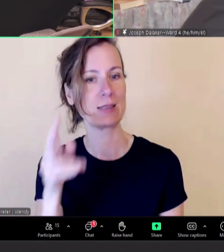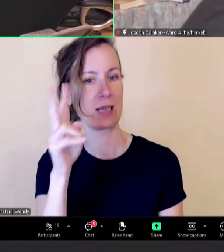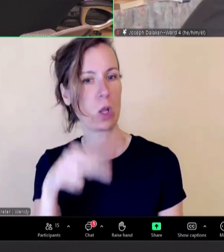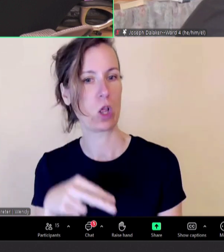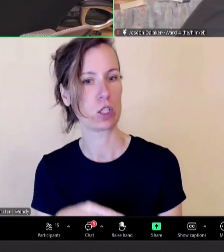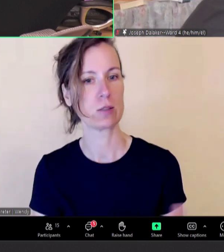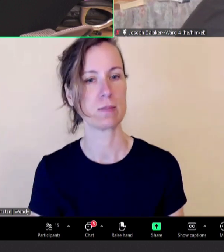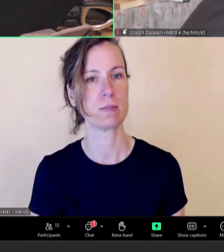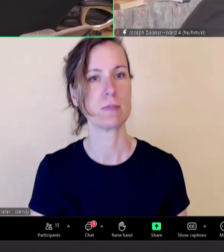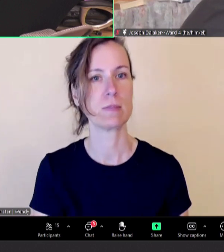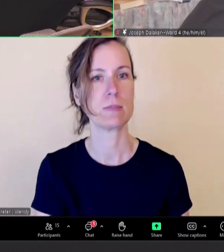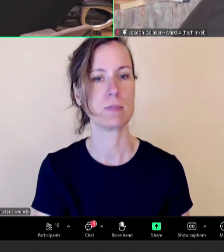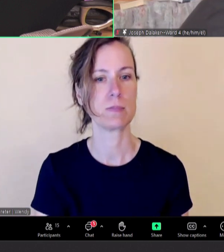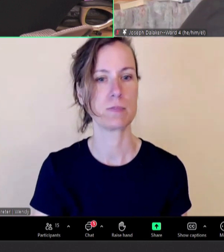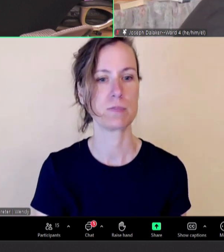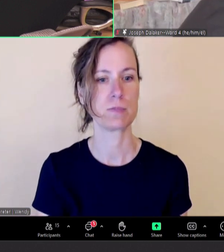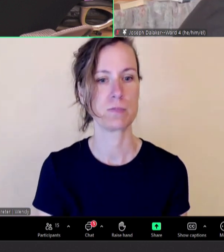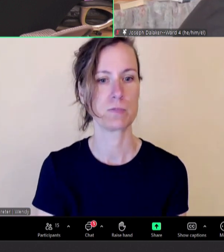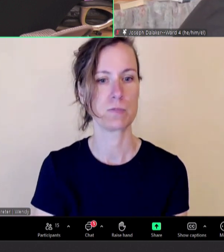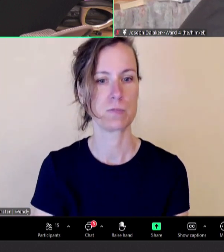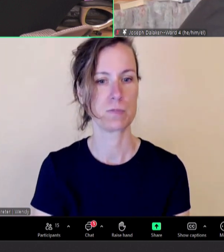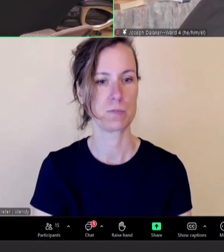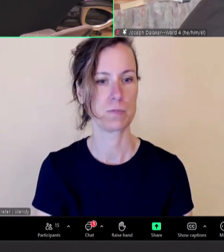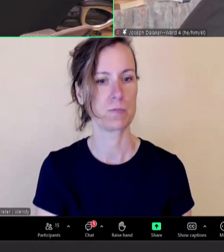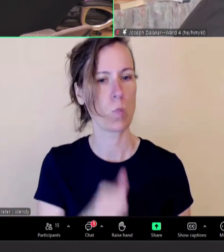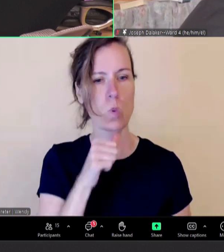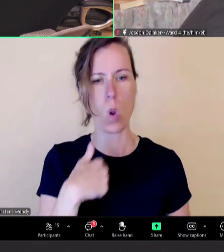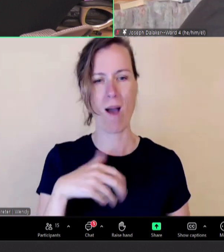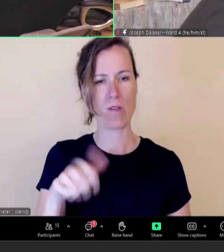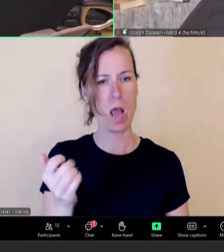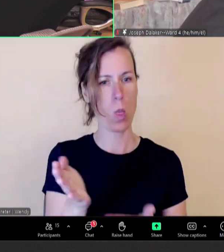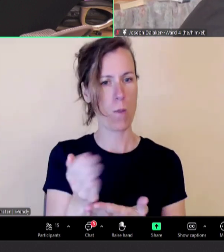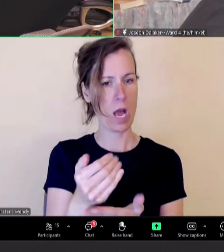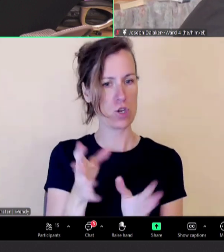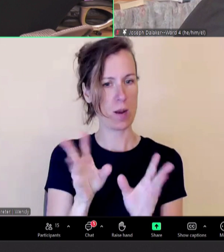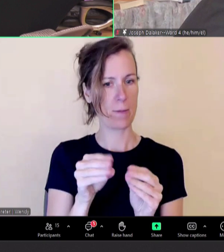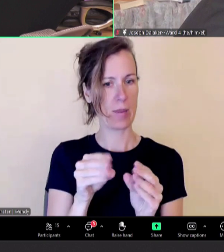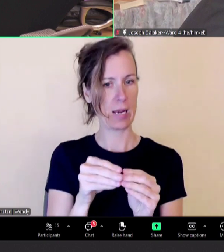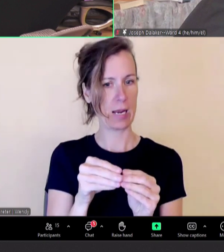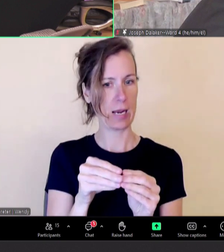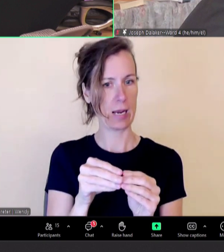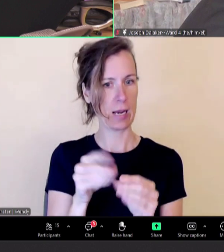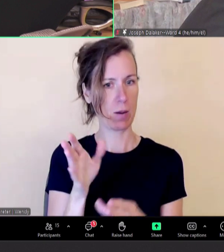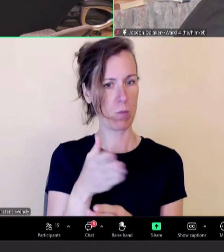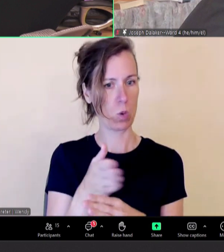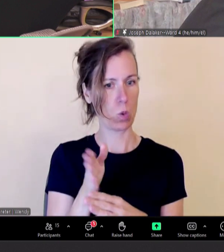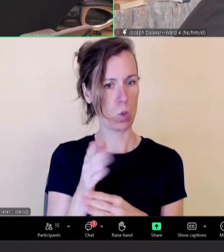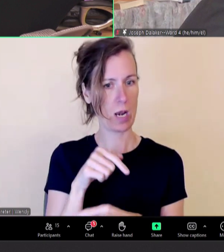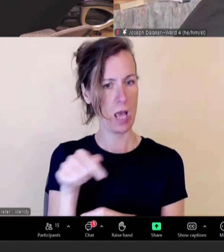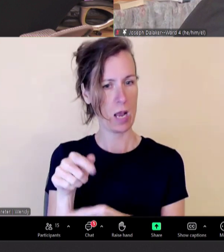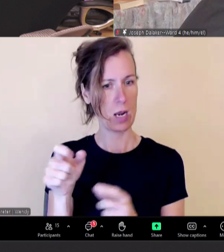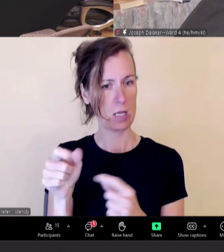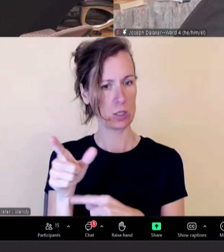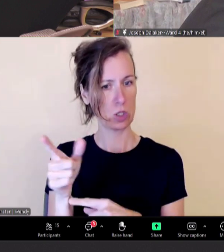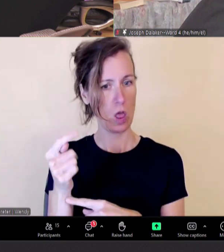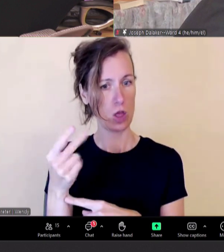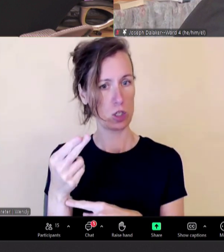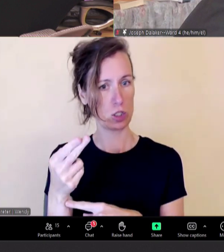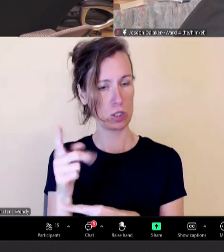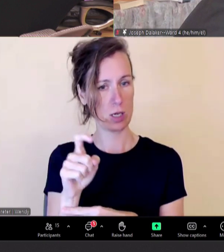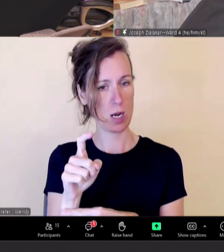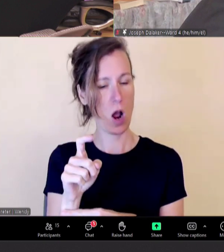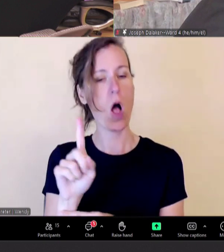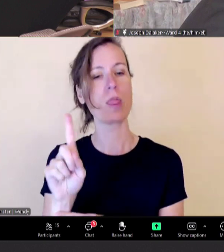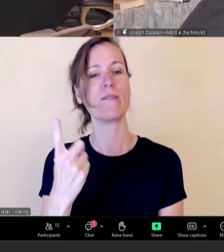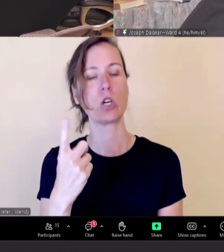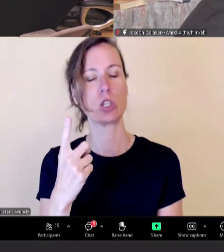We don't have another budget meeting in between then. Is it next Thursday? So that's the first? Yes. First, all